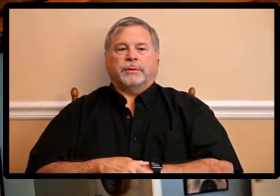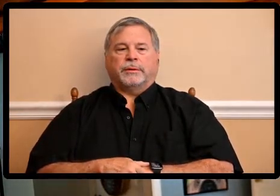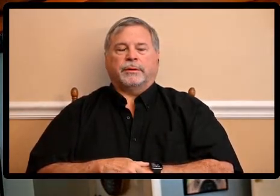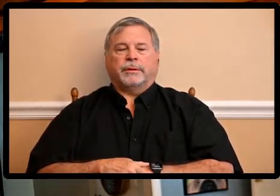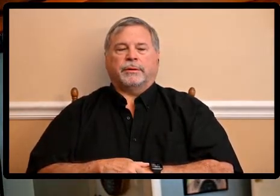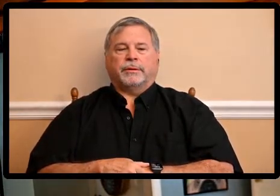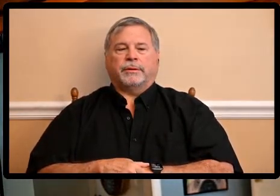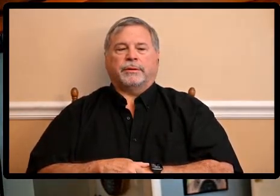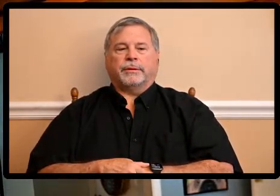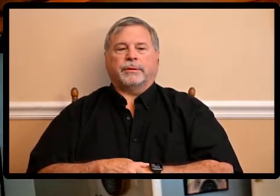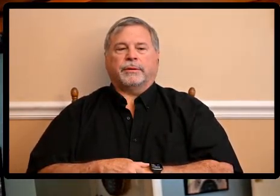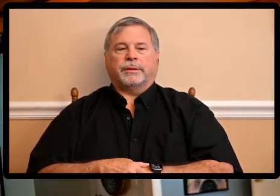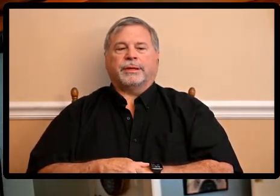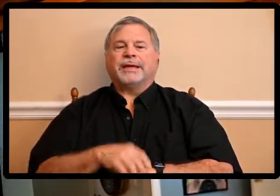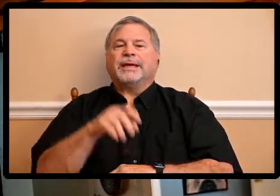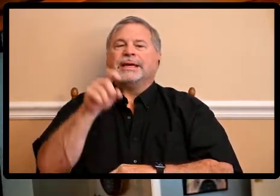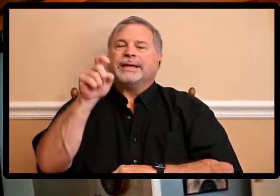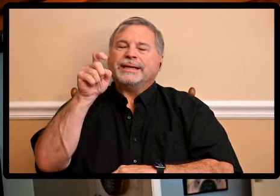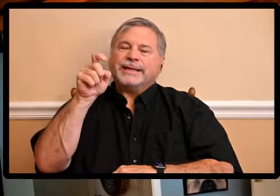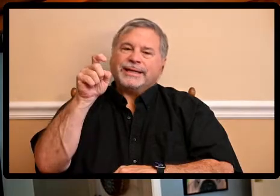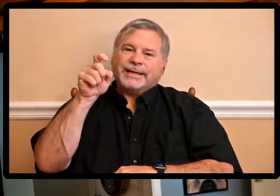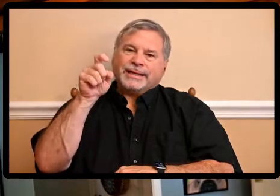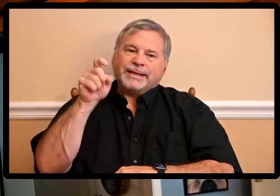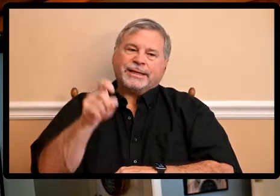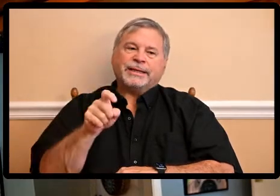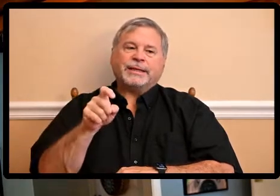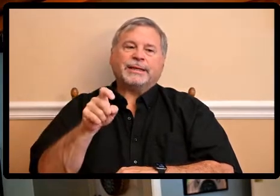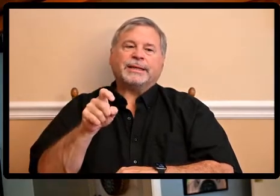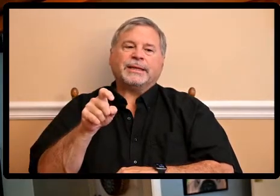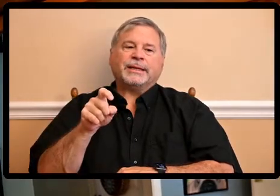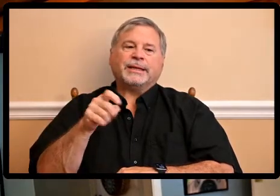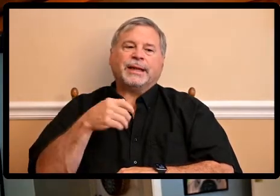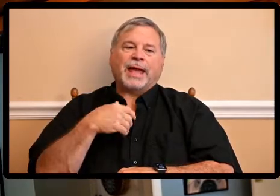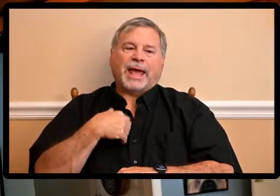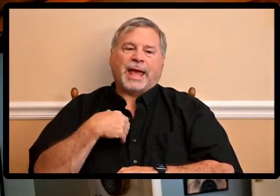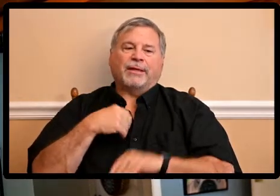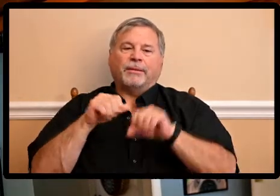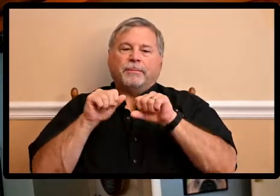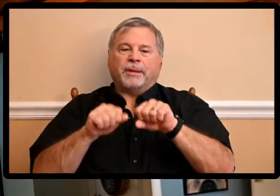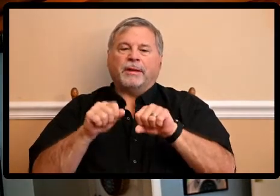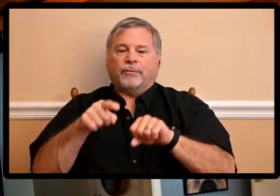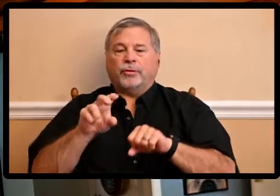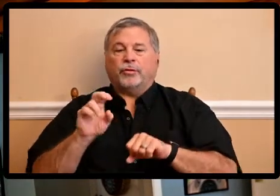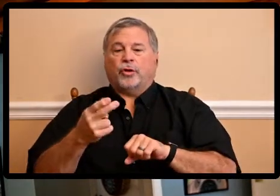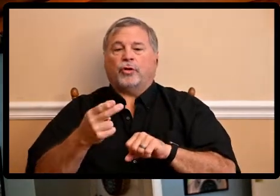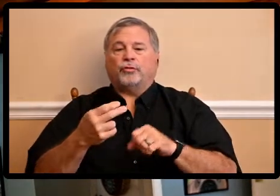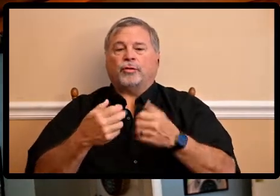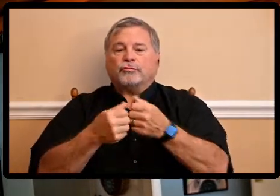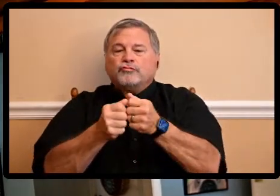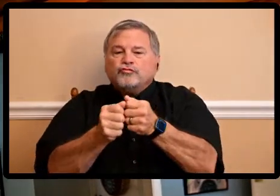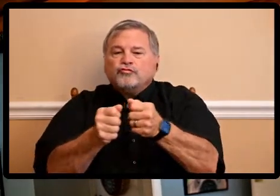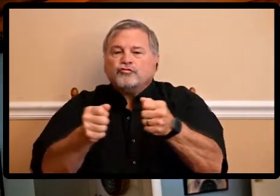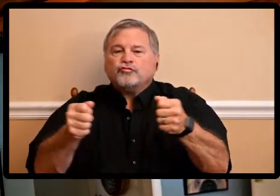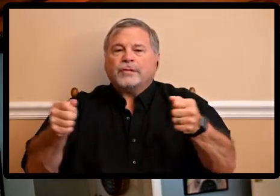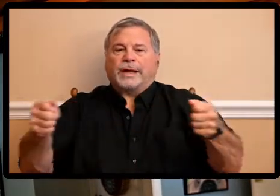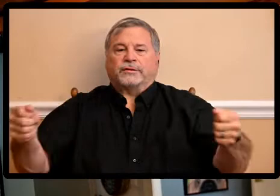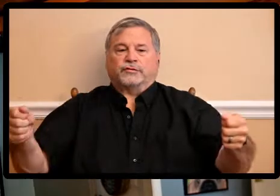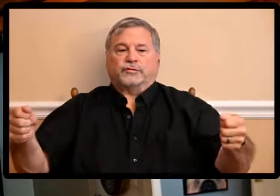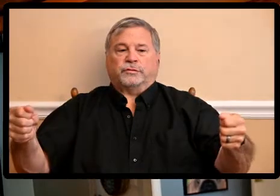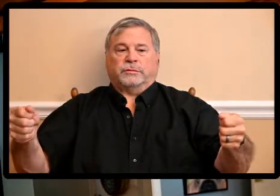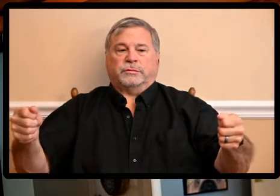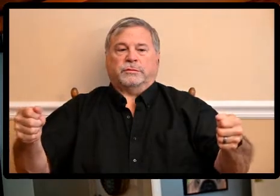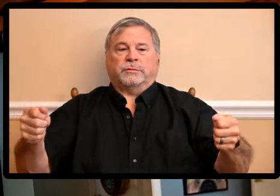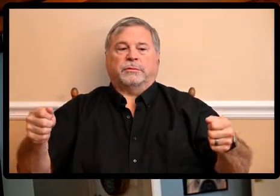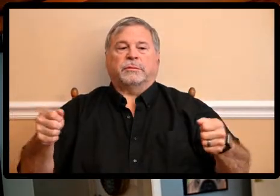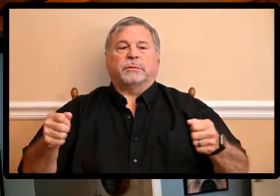and you need to have some ability for this dough to have some stretch to it. And basically what you